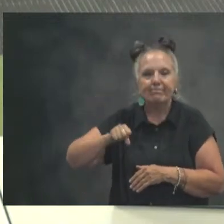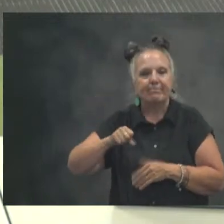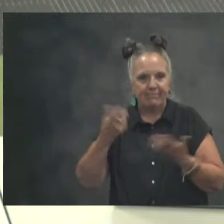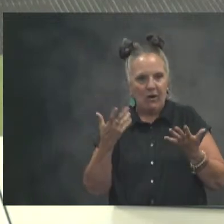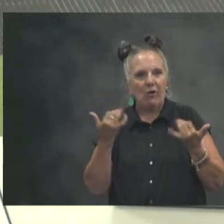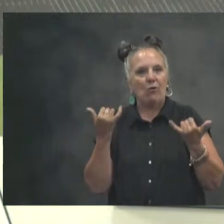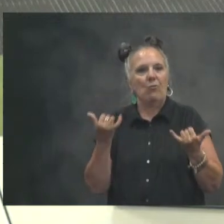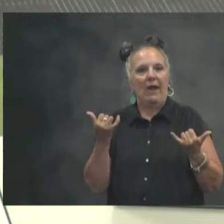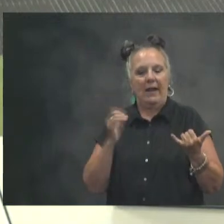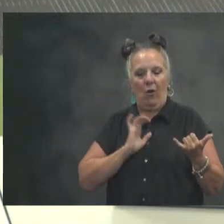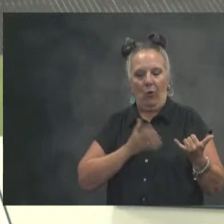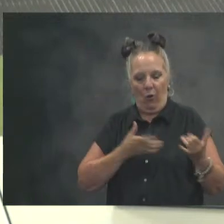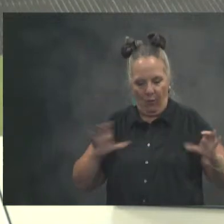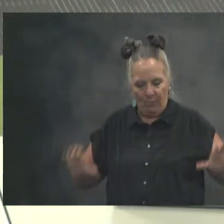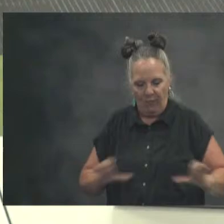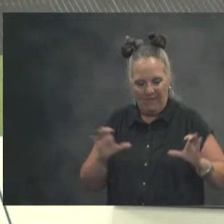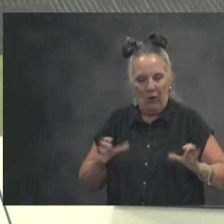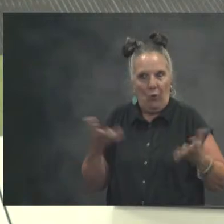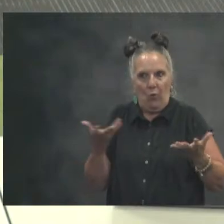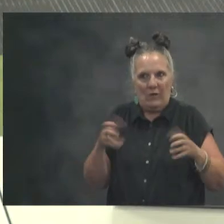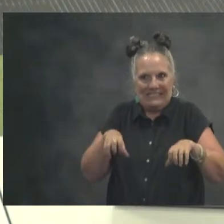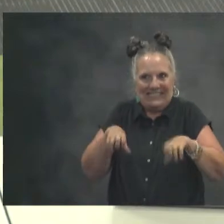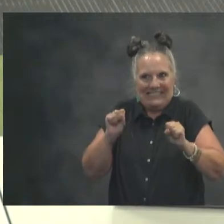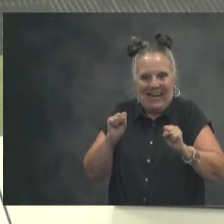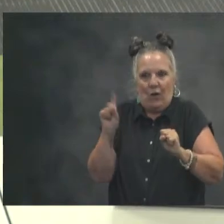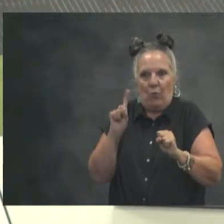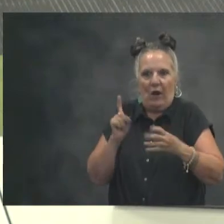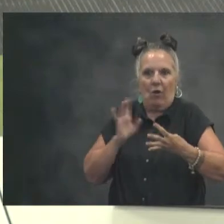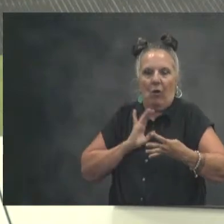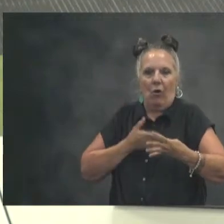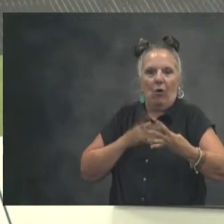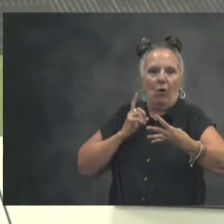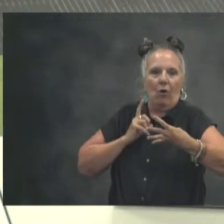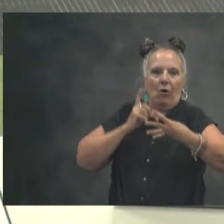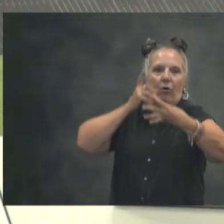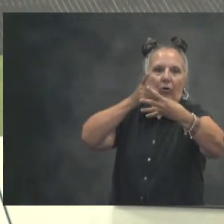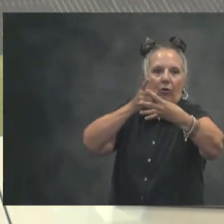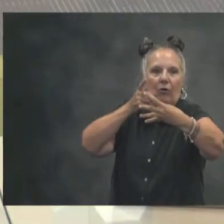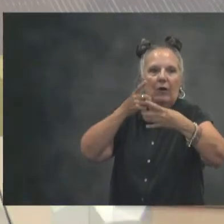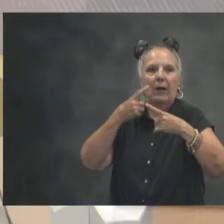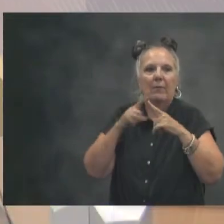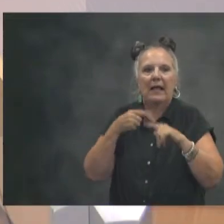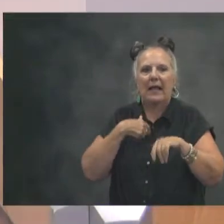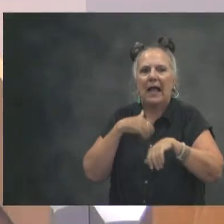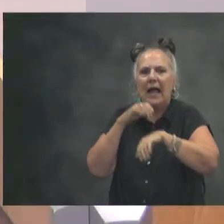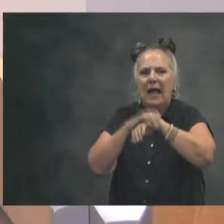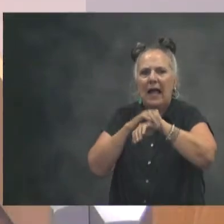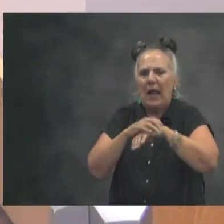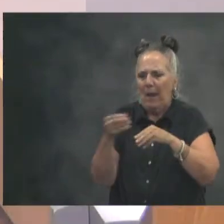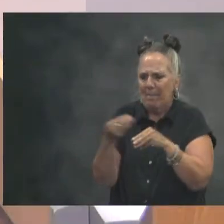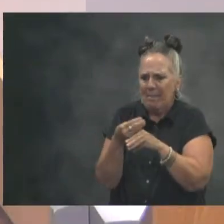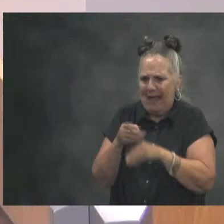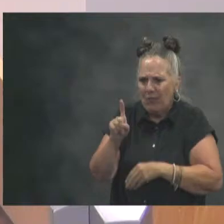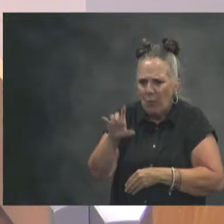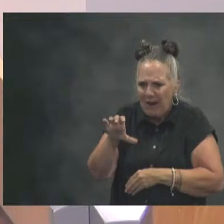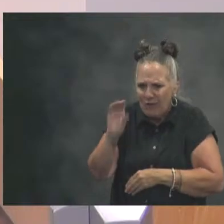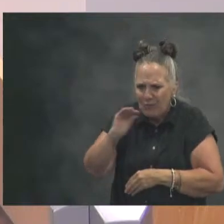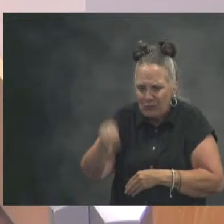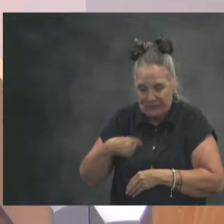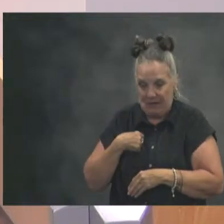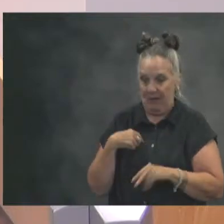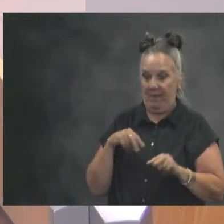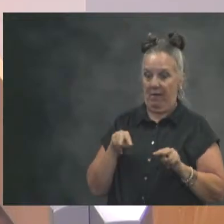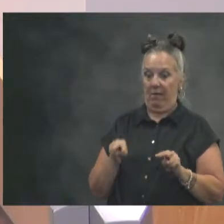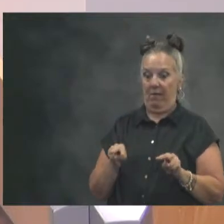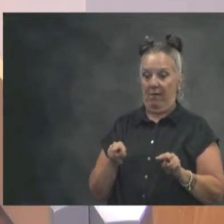performance and where we are and what it would take to get to where we need to be. I'm English, and I'm looking at math at 100%, and I'm going,